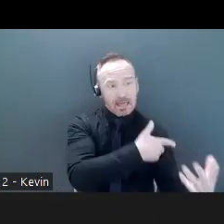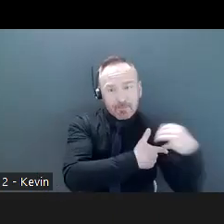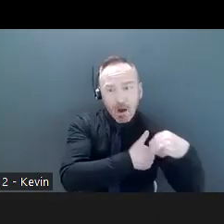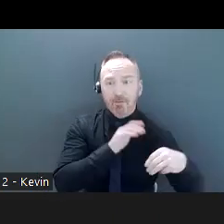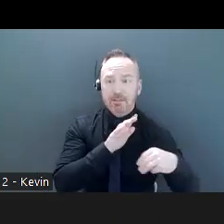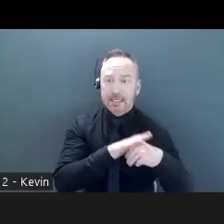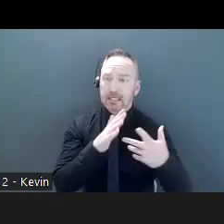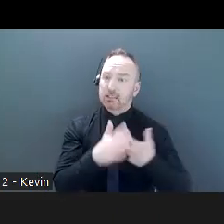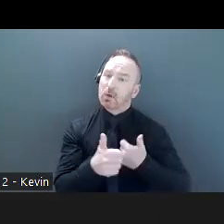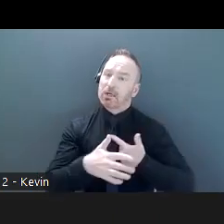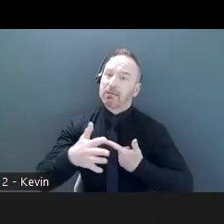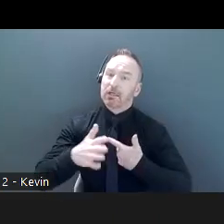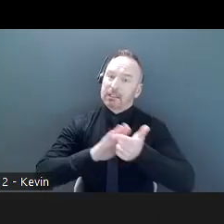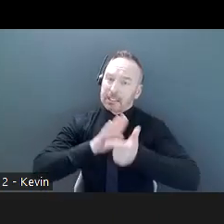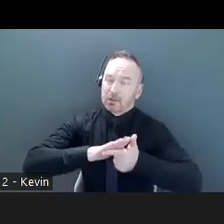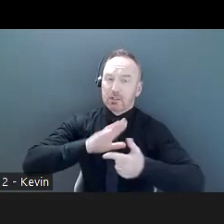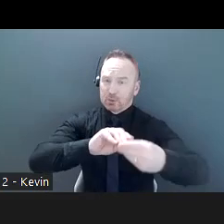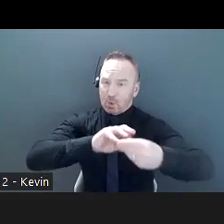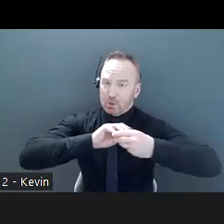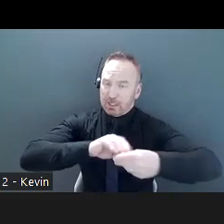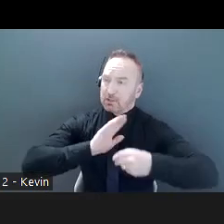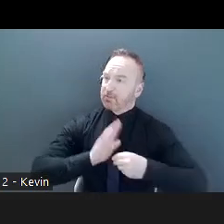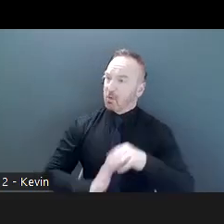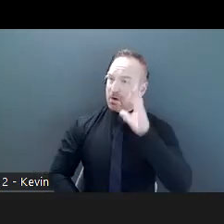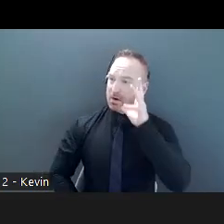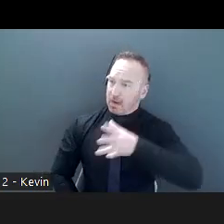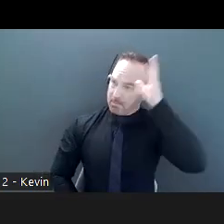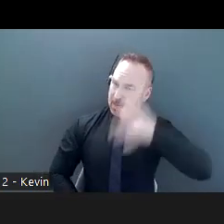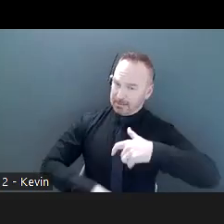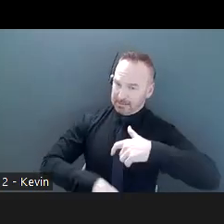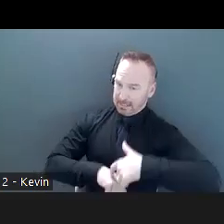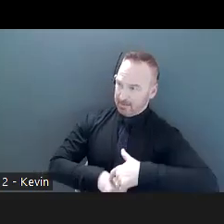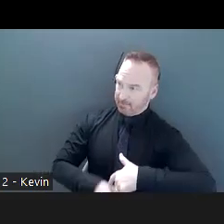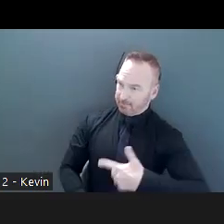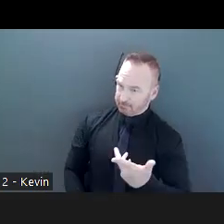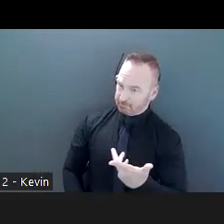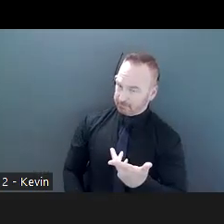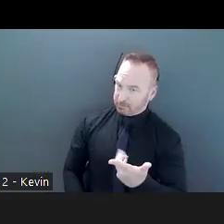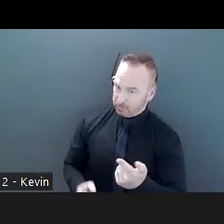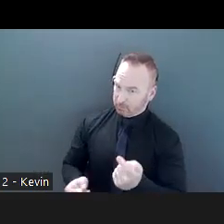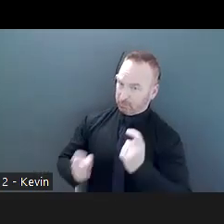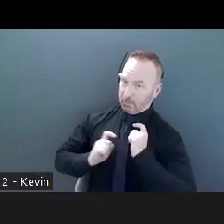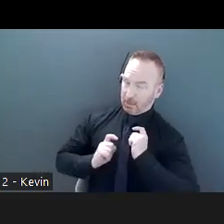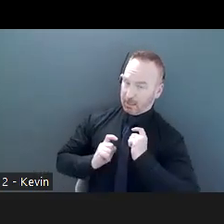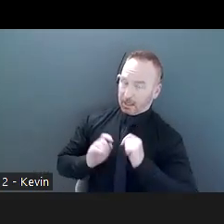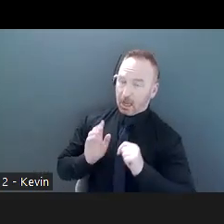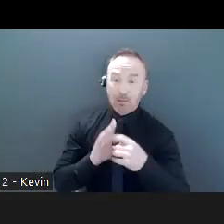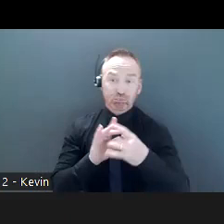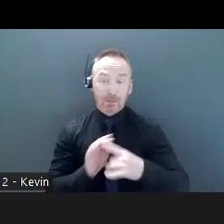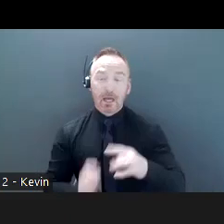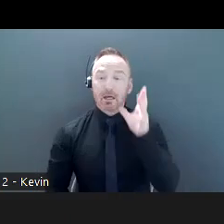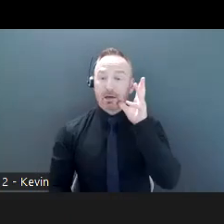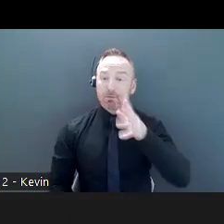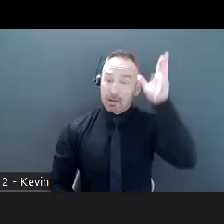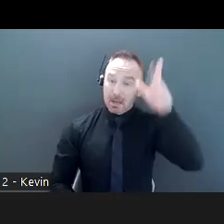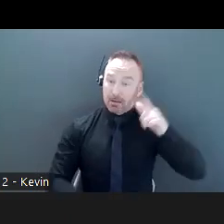time for themselves. I say that because the general premise is that grandparents will get parenting time with the